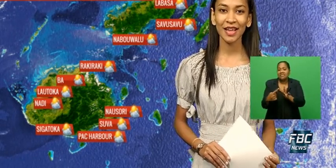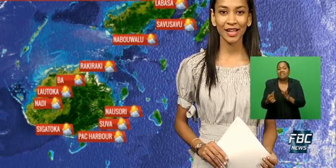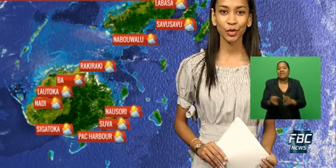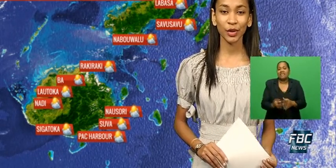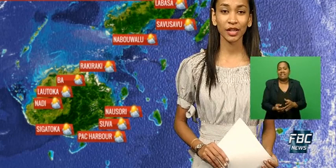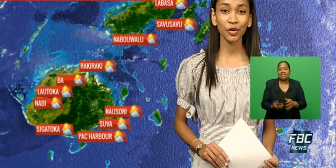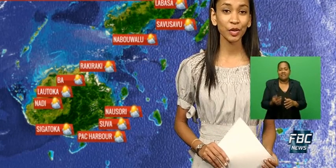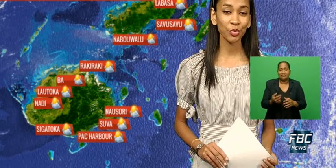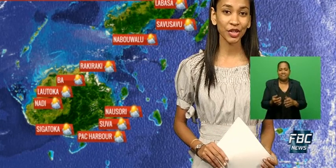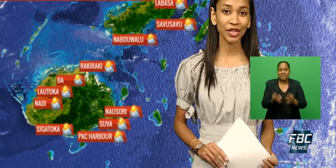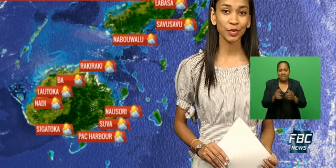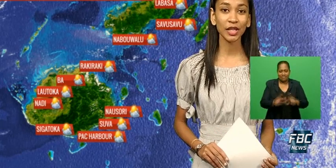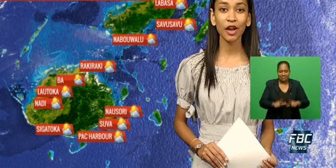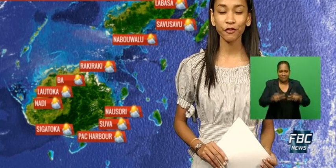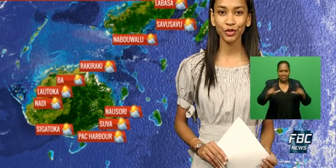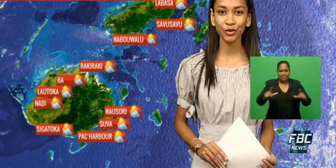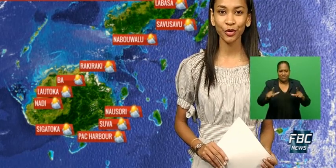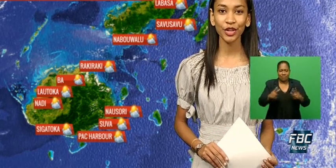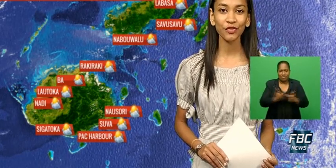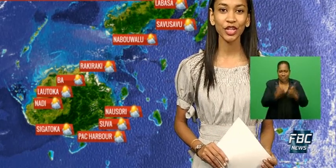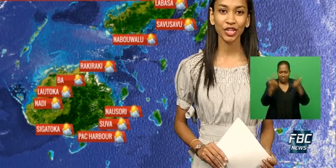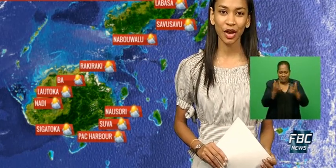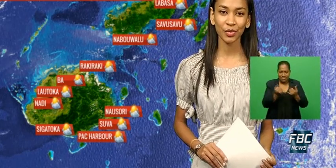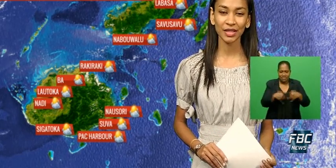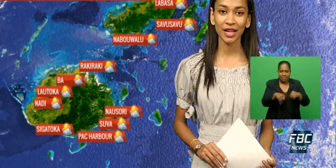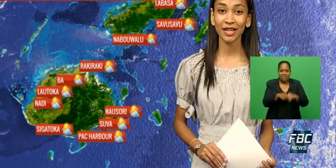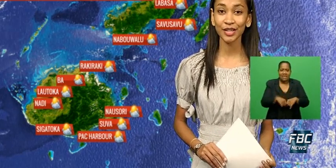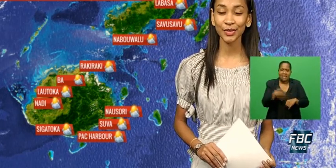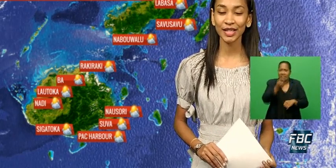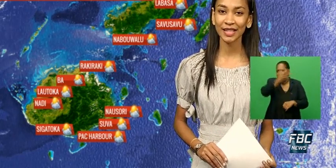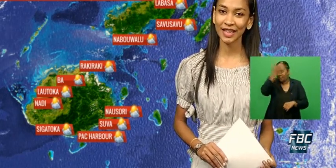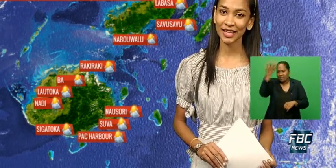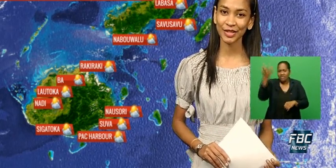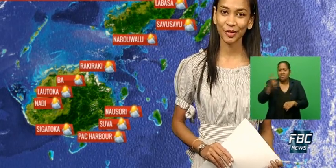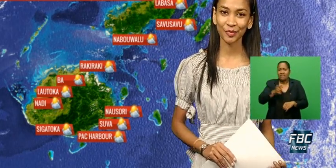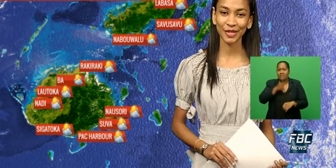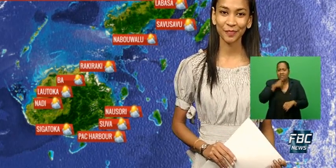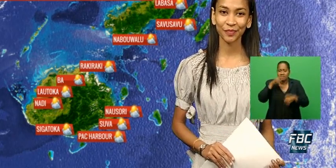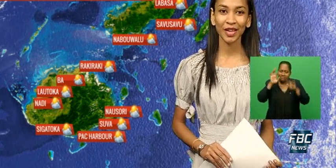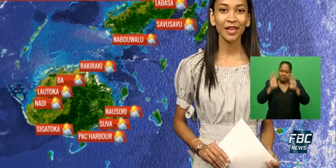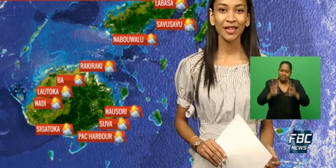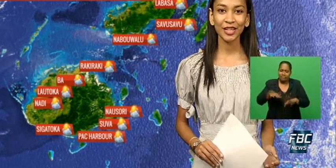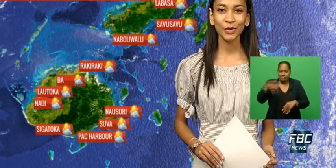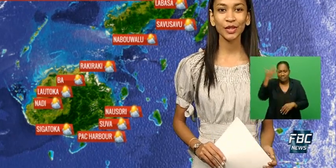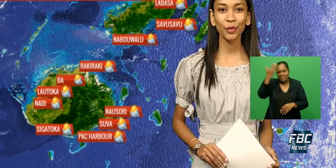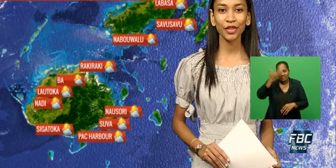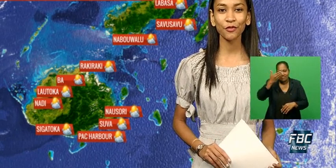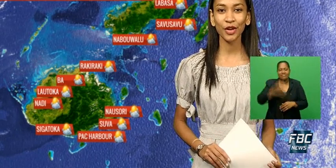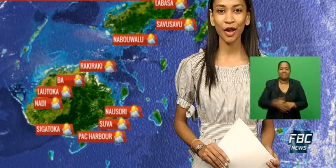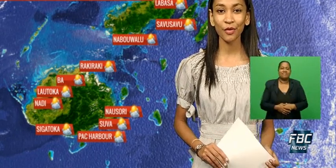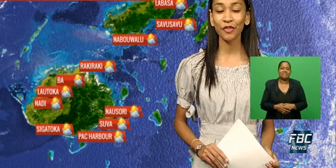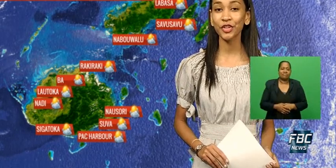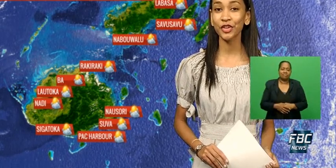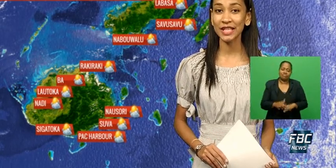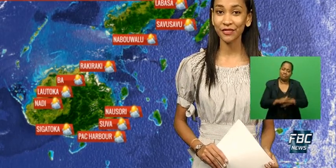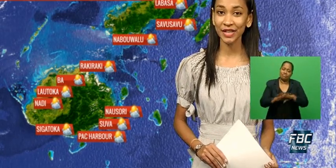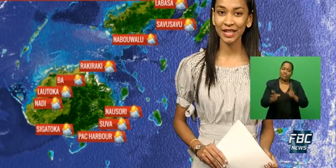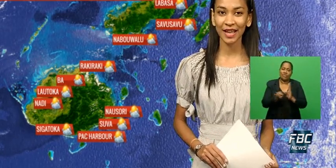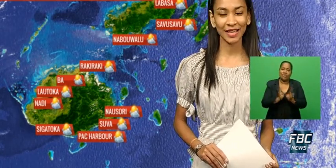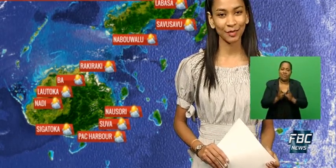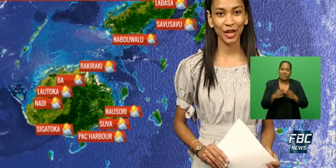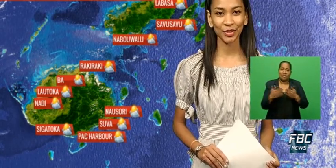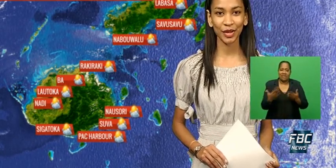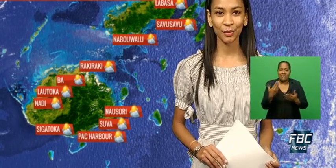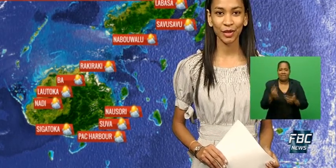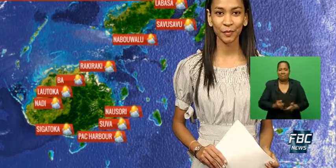islands. Elsewhere, cloudy periods with afternoon or evening showers and isolated thunderstorms. That's all the weather for now. Have a great